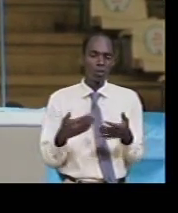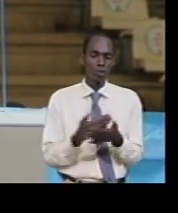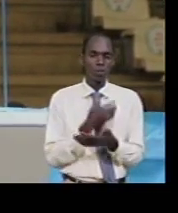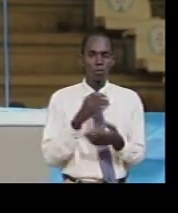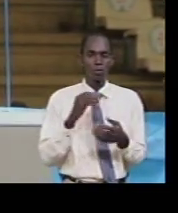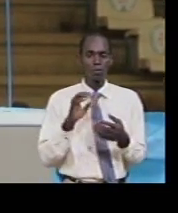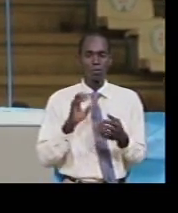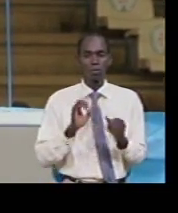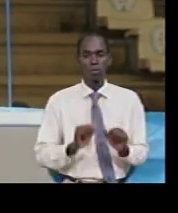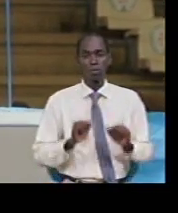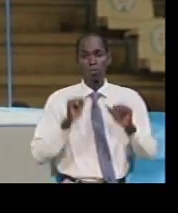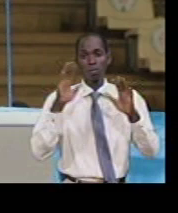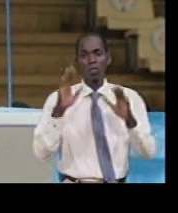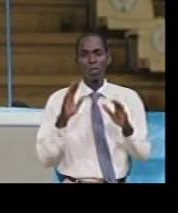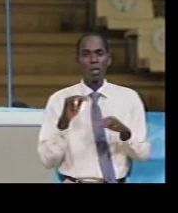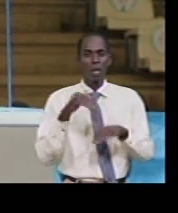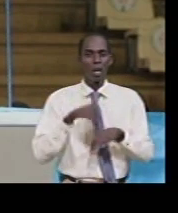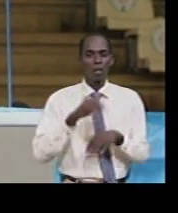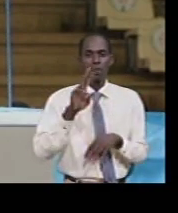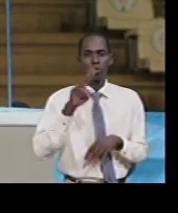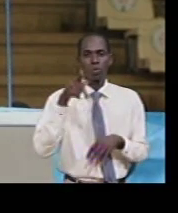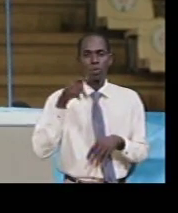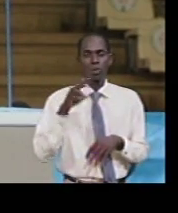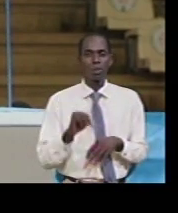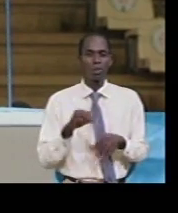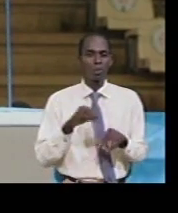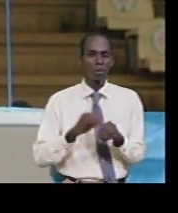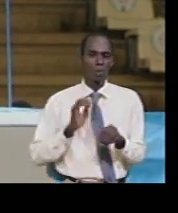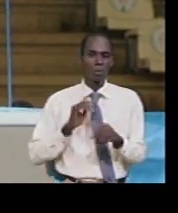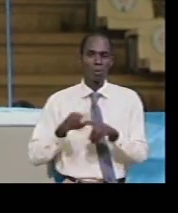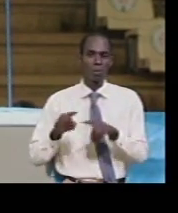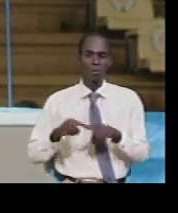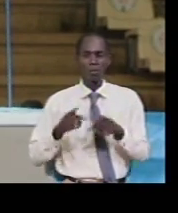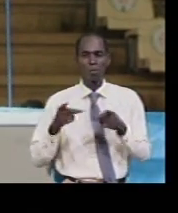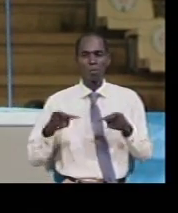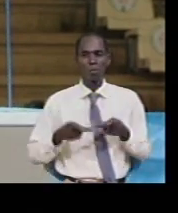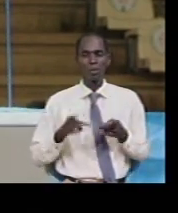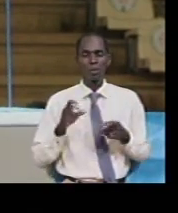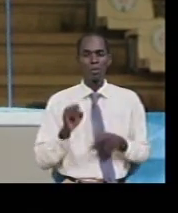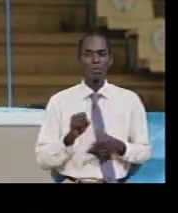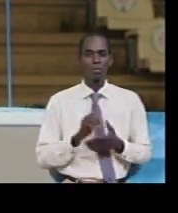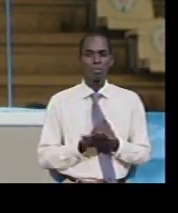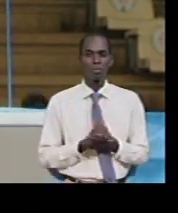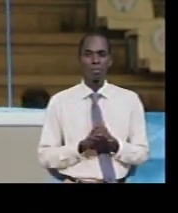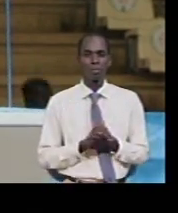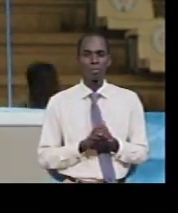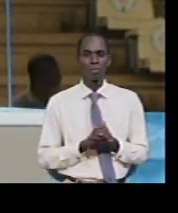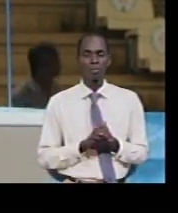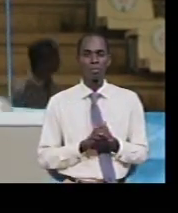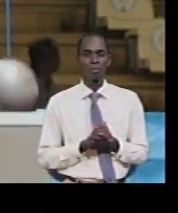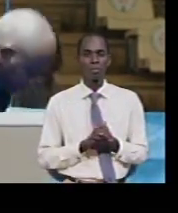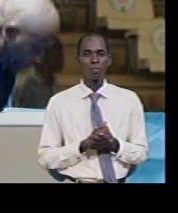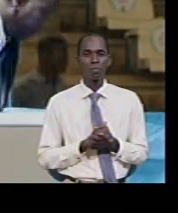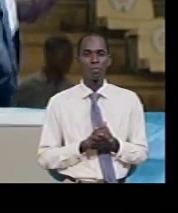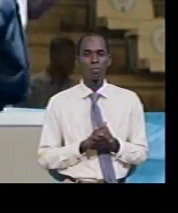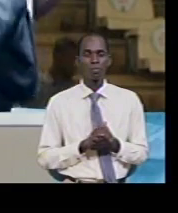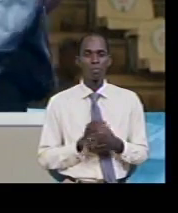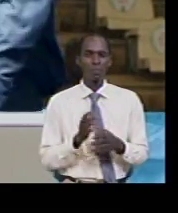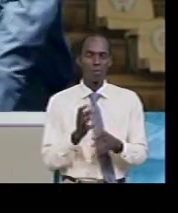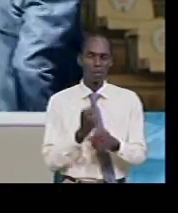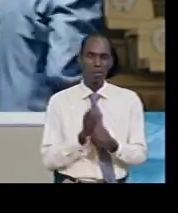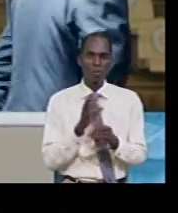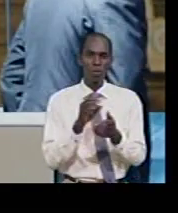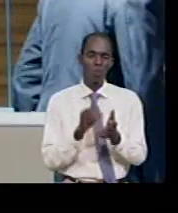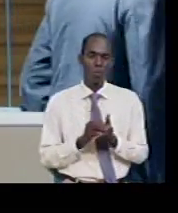Collect your own package before you go. Collect your own package if you have just given your life to Christ, and hand over the